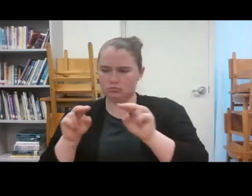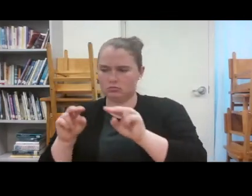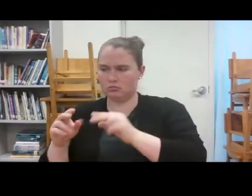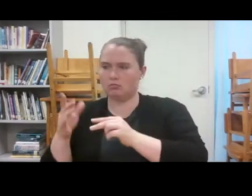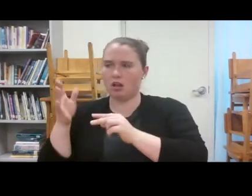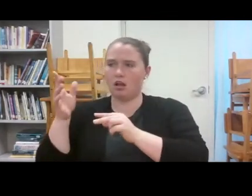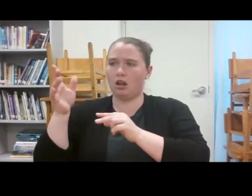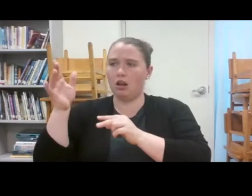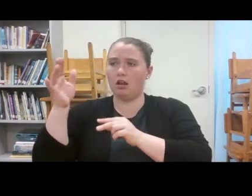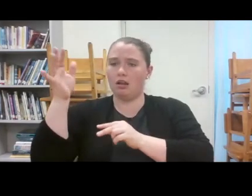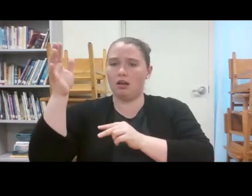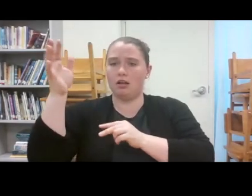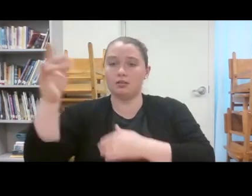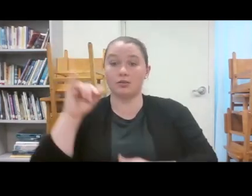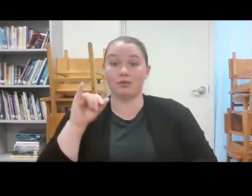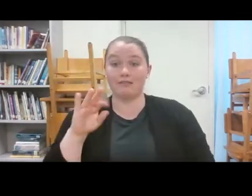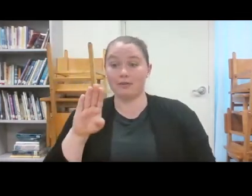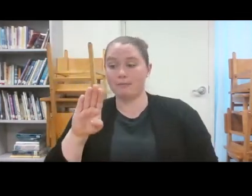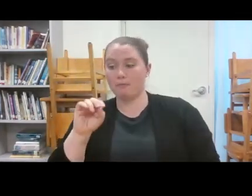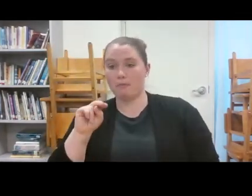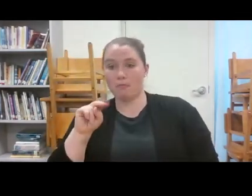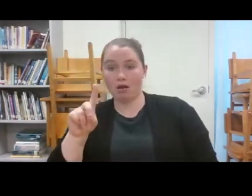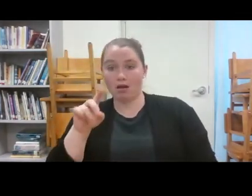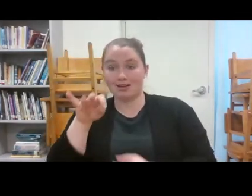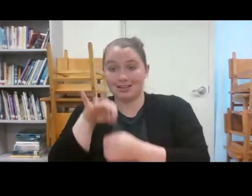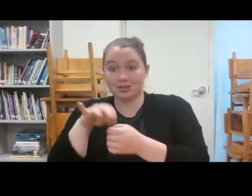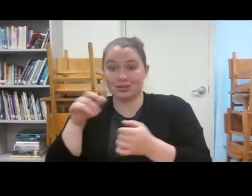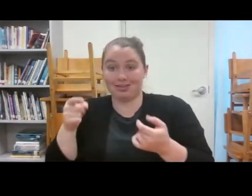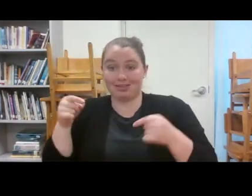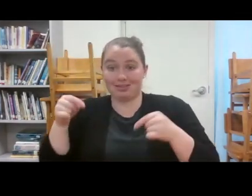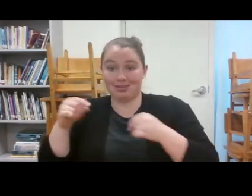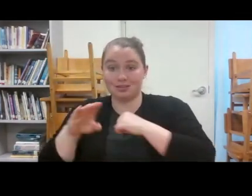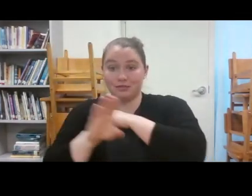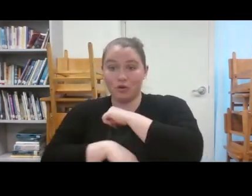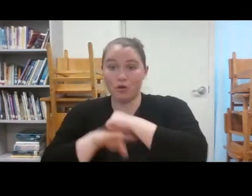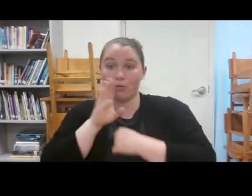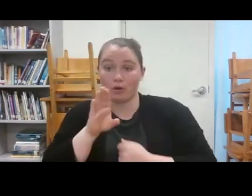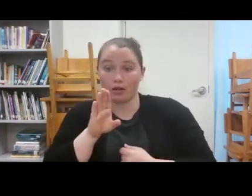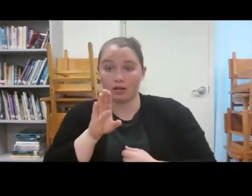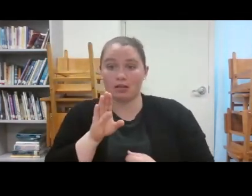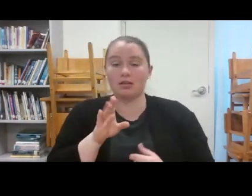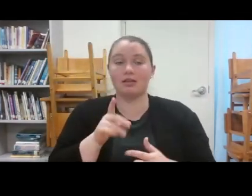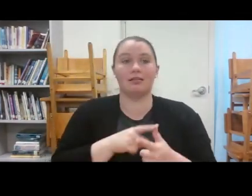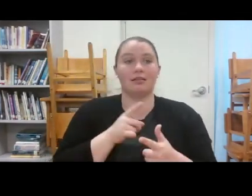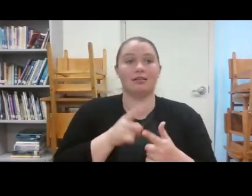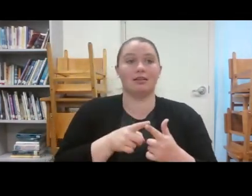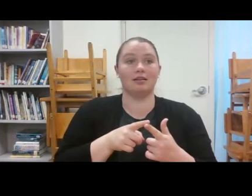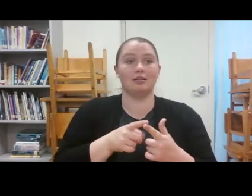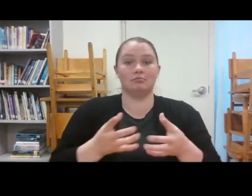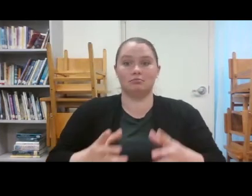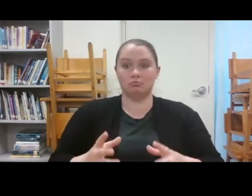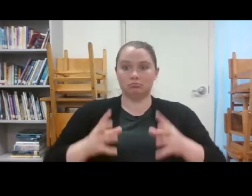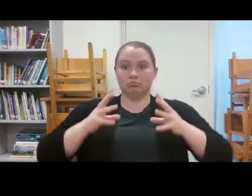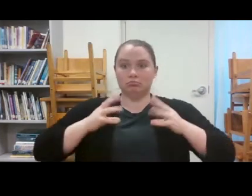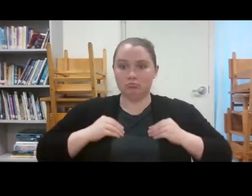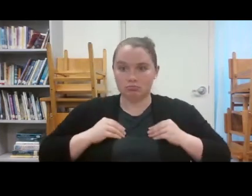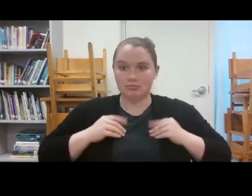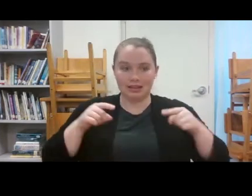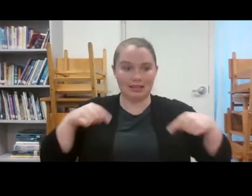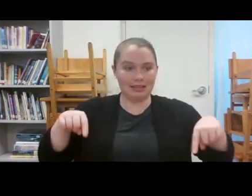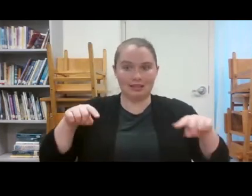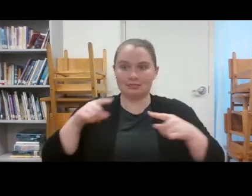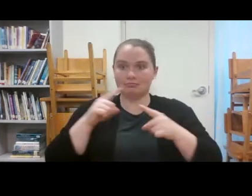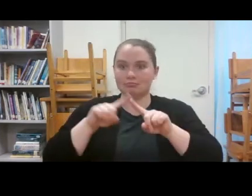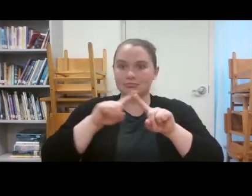have this bond election this fall and then and take on these projects, then we would come